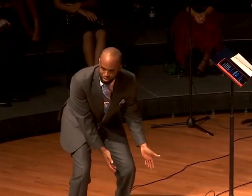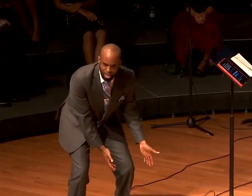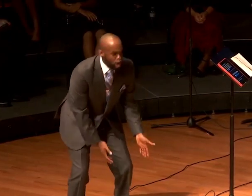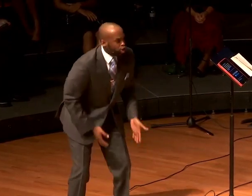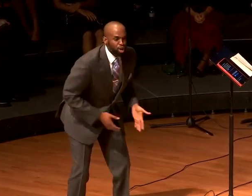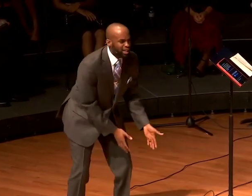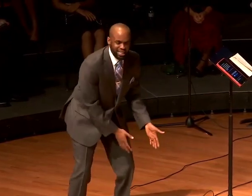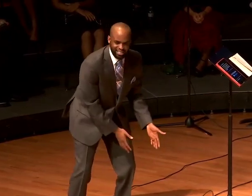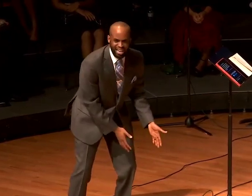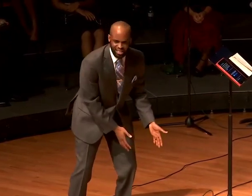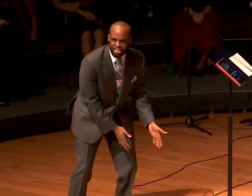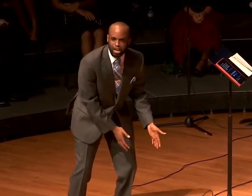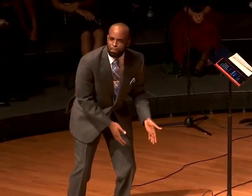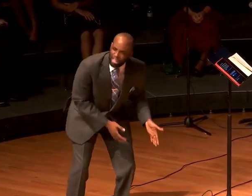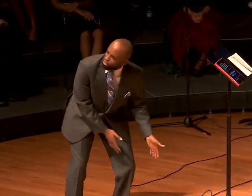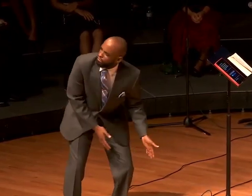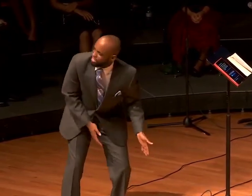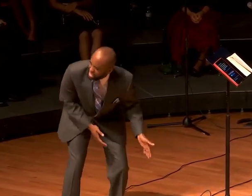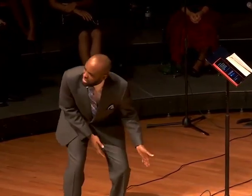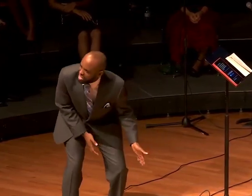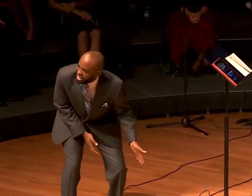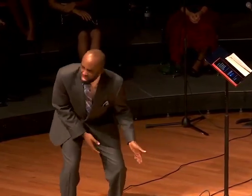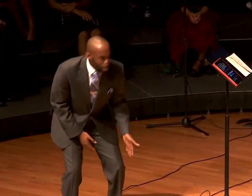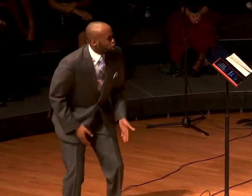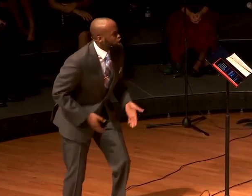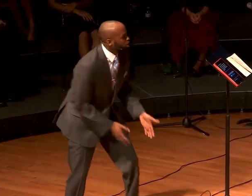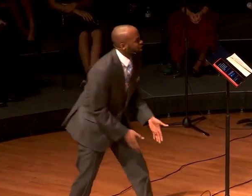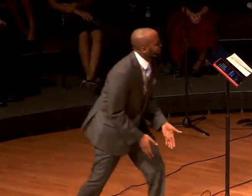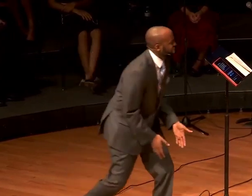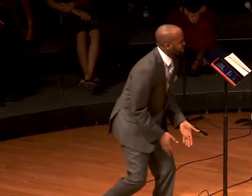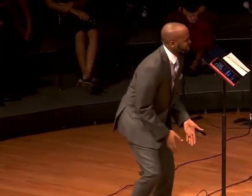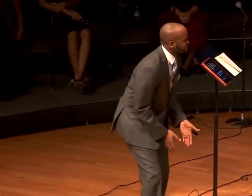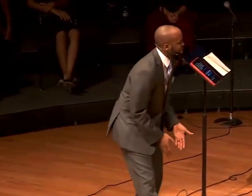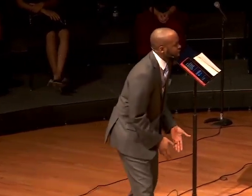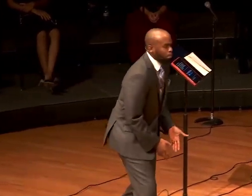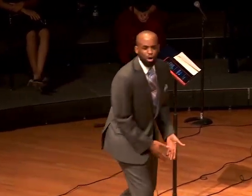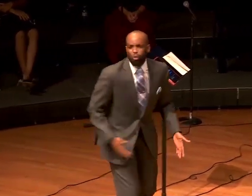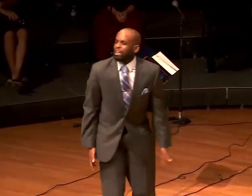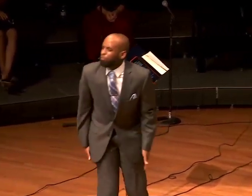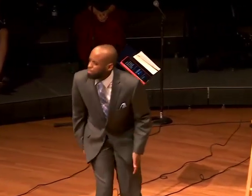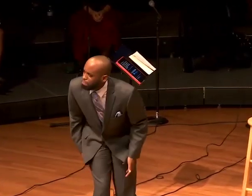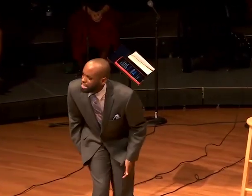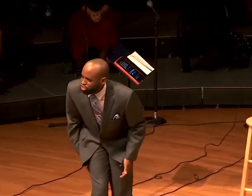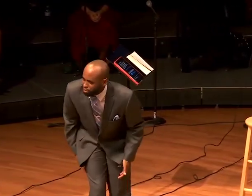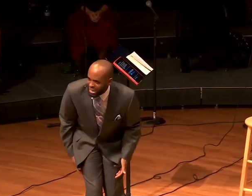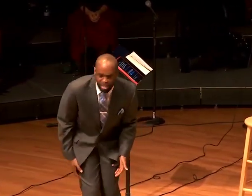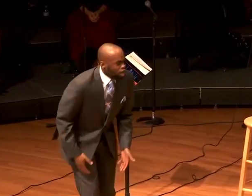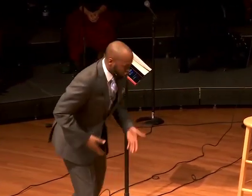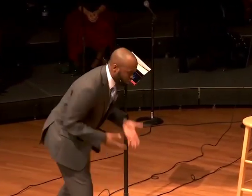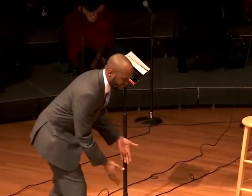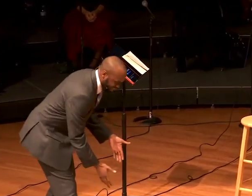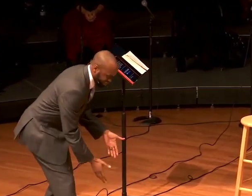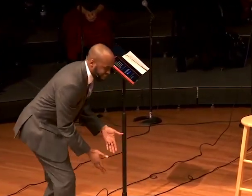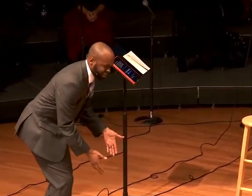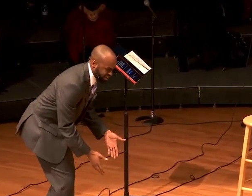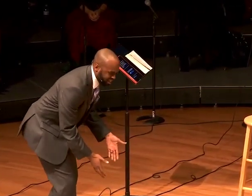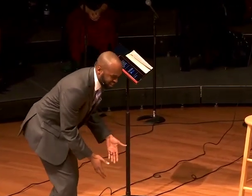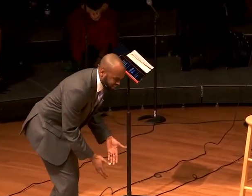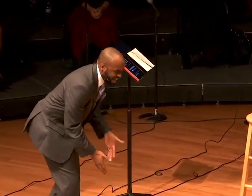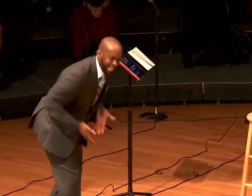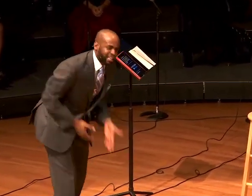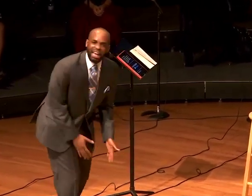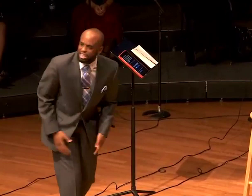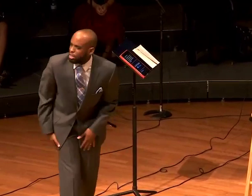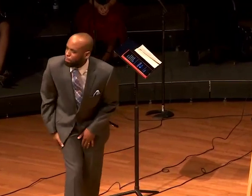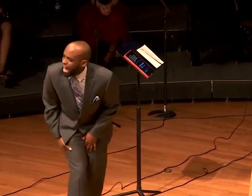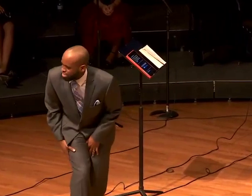to help him. Eutychus doesn't need a bigger facility. Eutychus doesn't need more relevant ministry. Eutychus doesn't